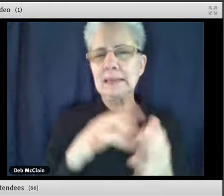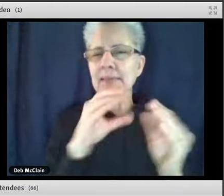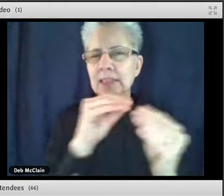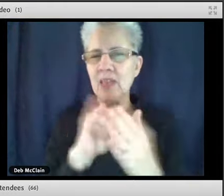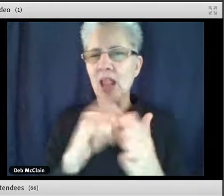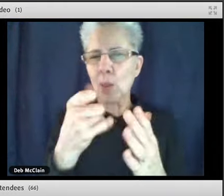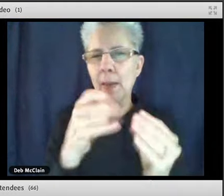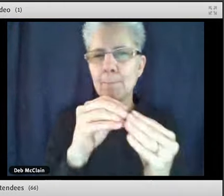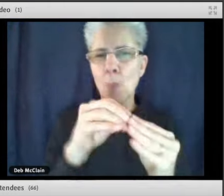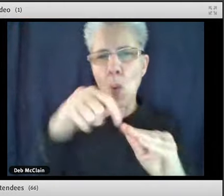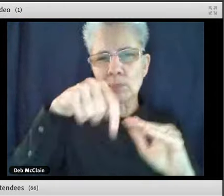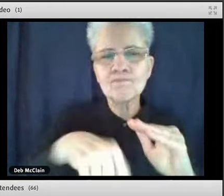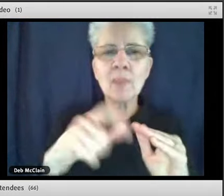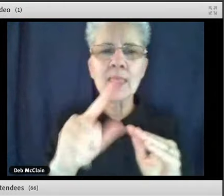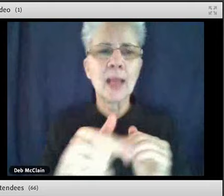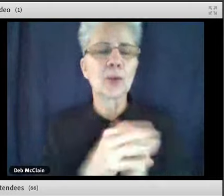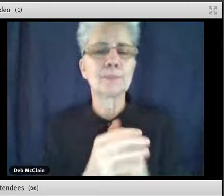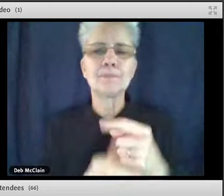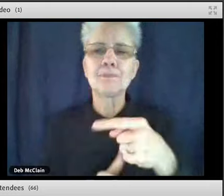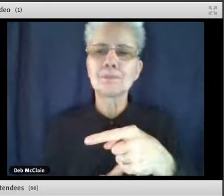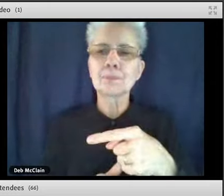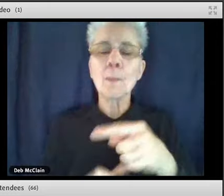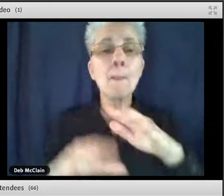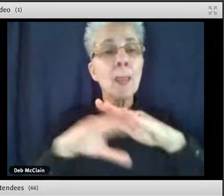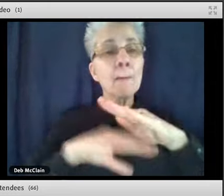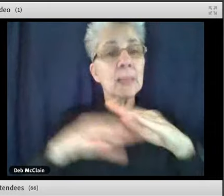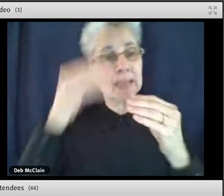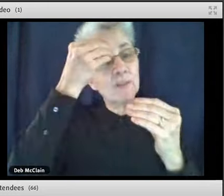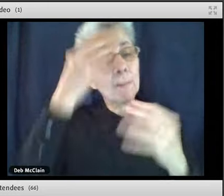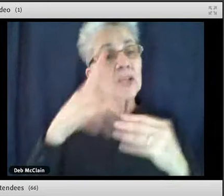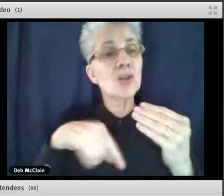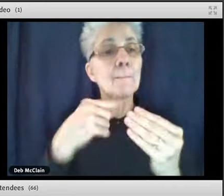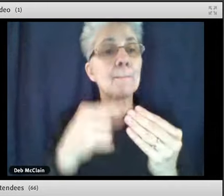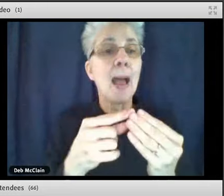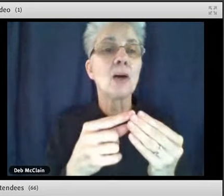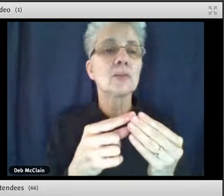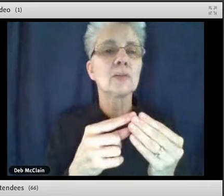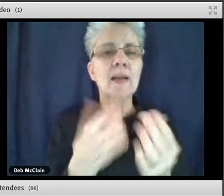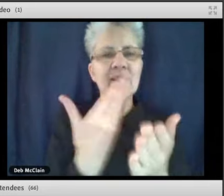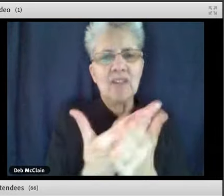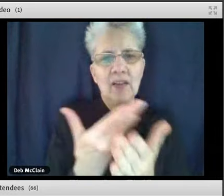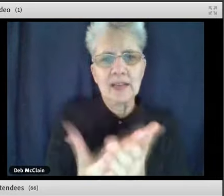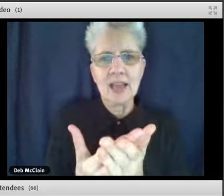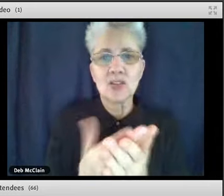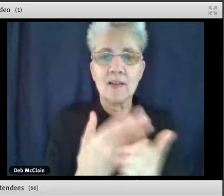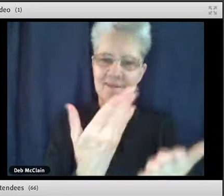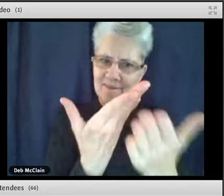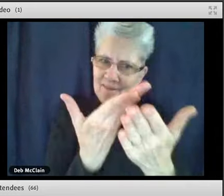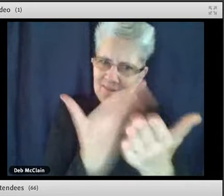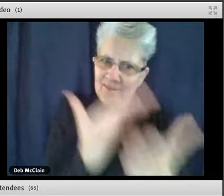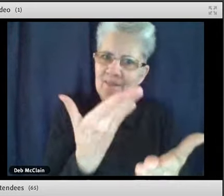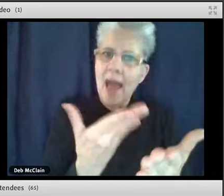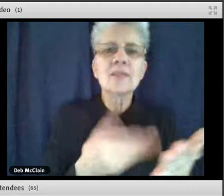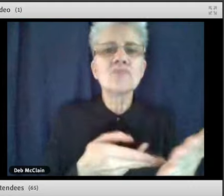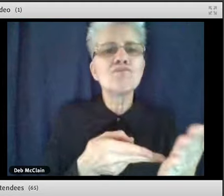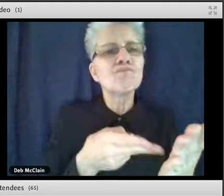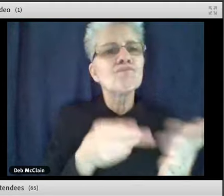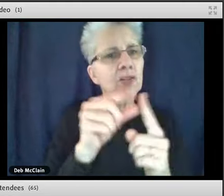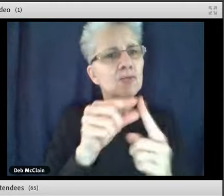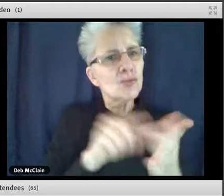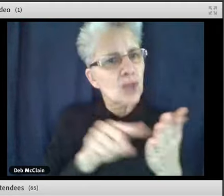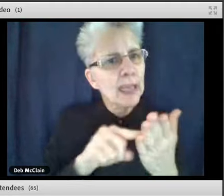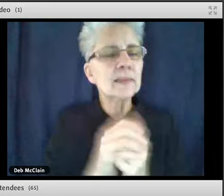Some basic information about verification and fact checking, you know, just some basic terminology. So how can we,